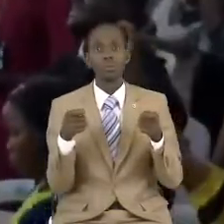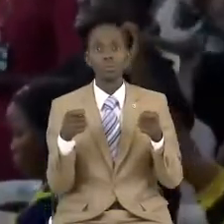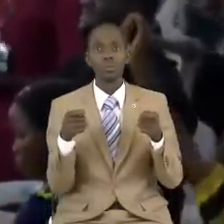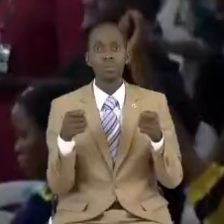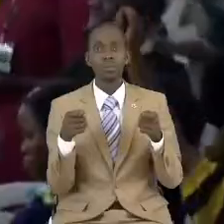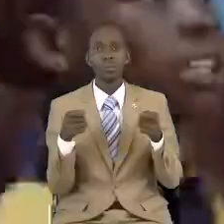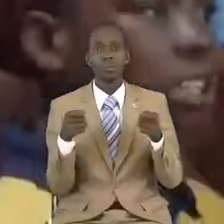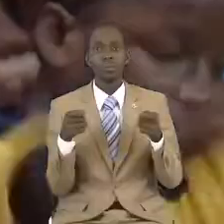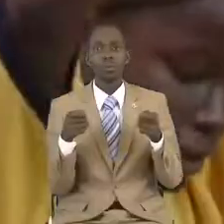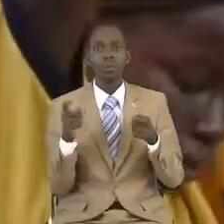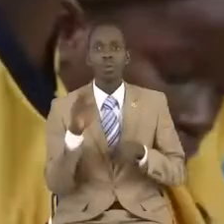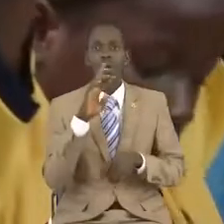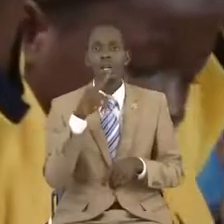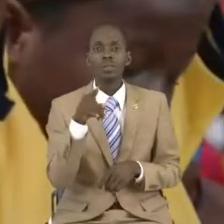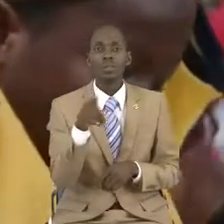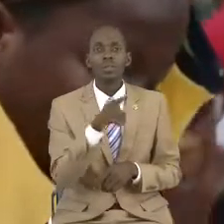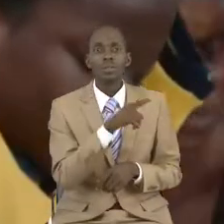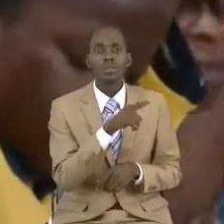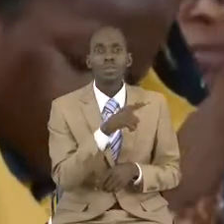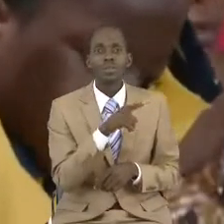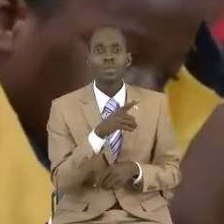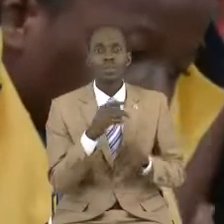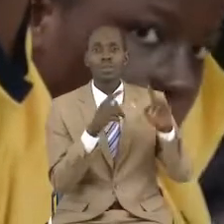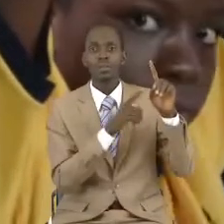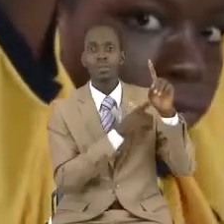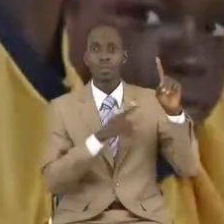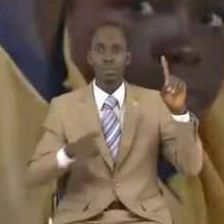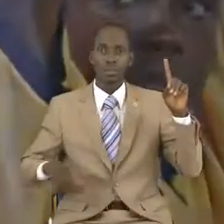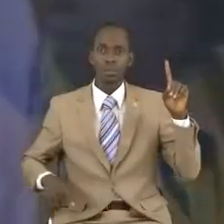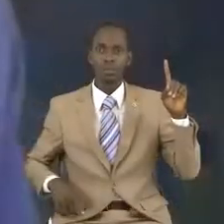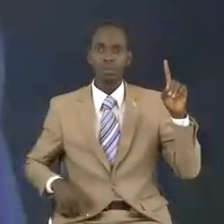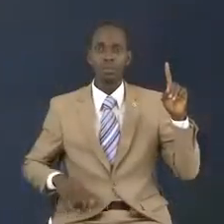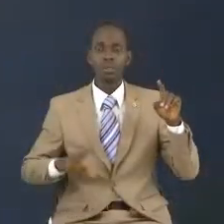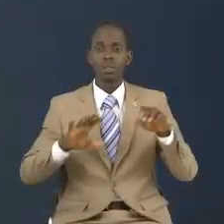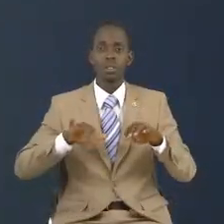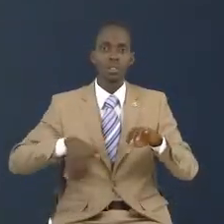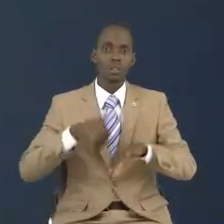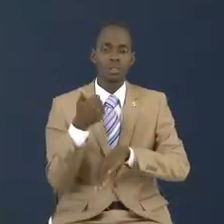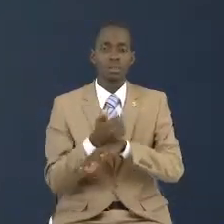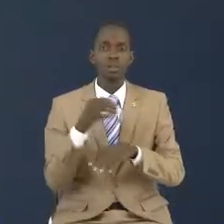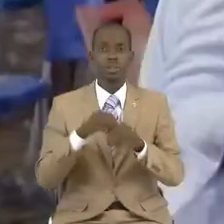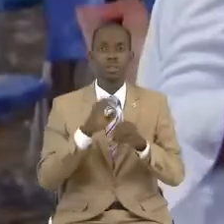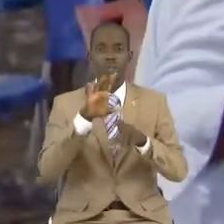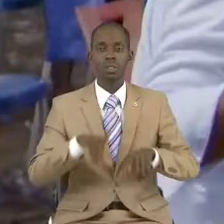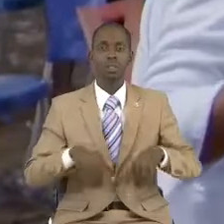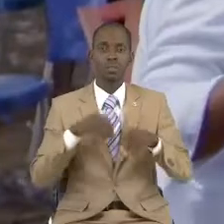what are you the large performance in your life